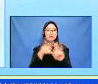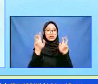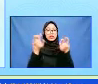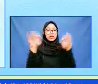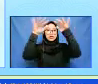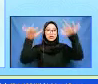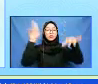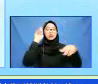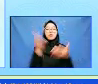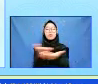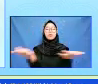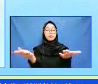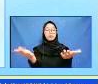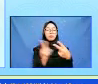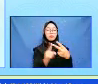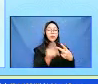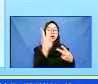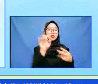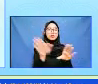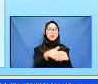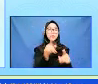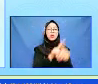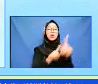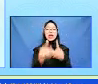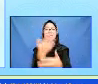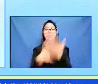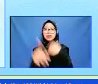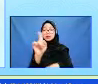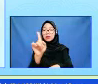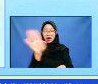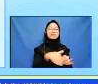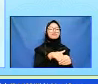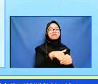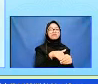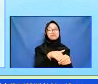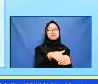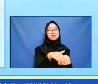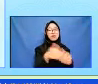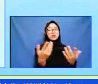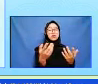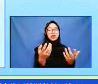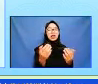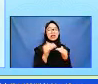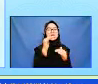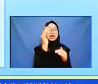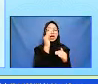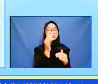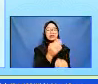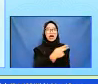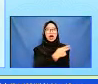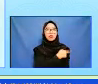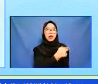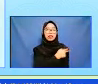with disability in district and provincial development planning forum. And the last is how to